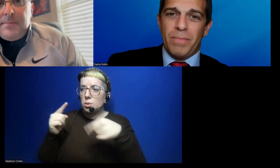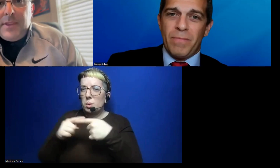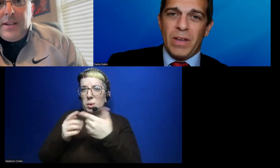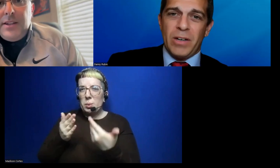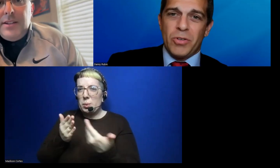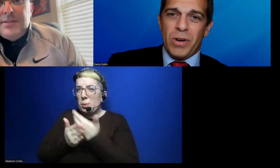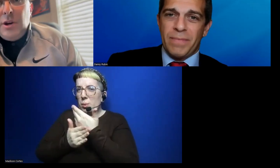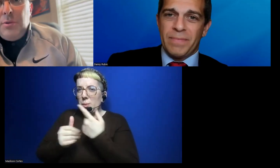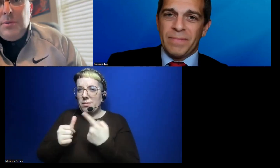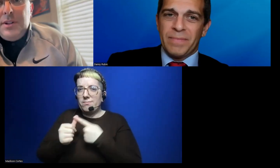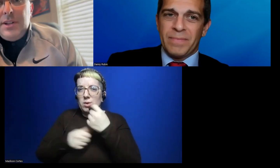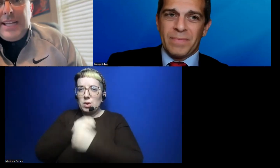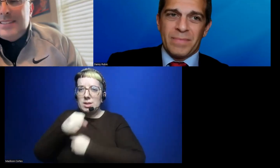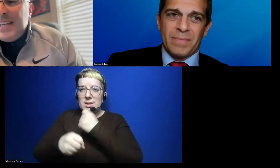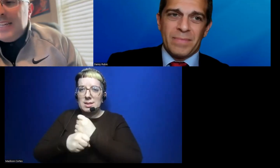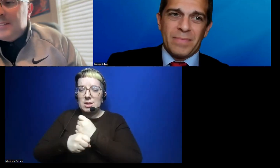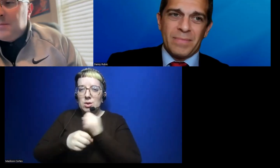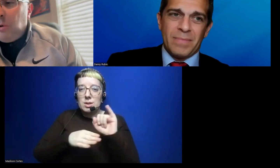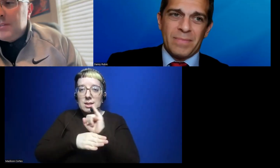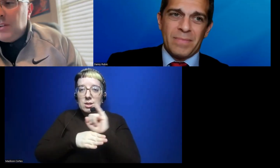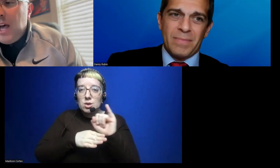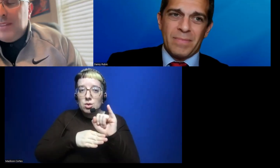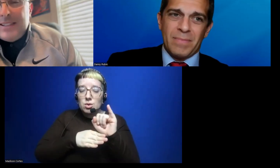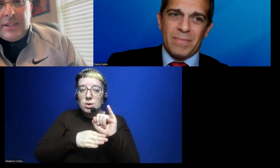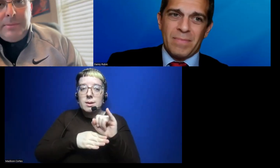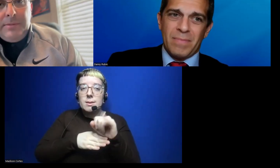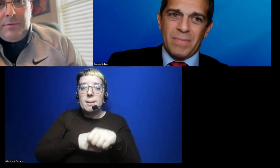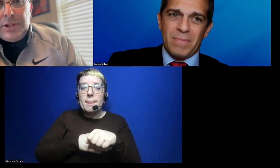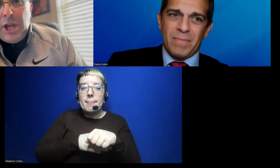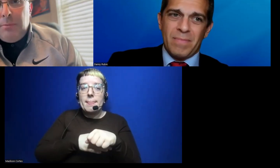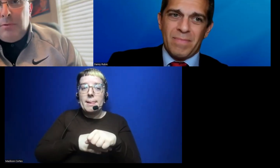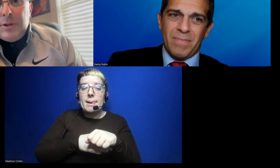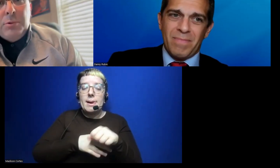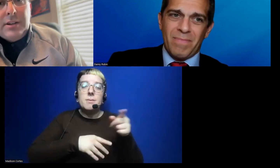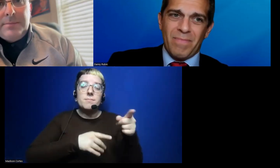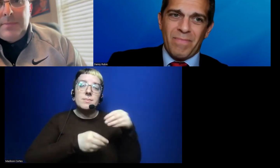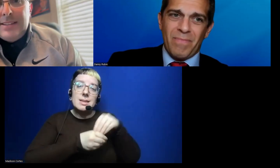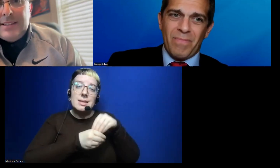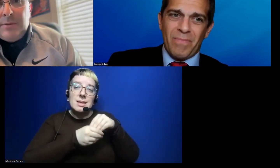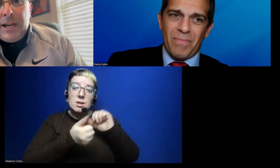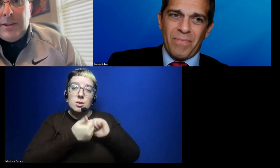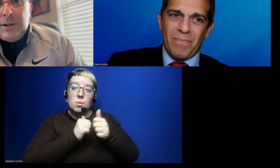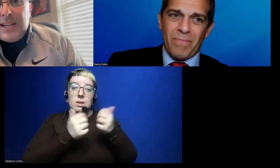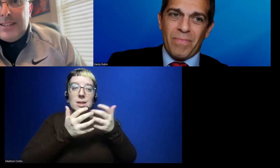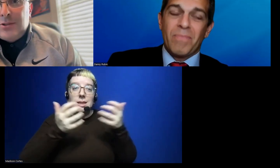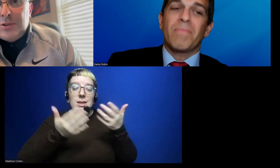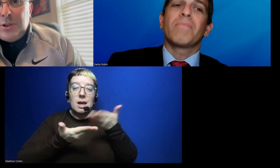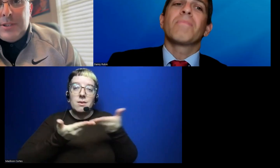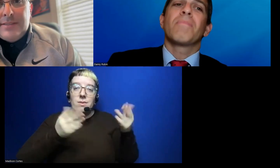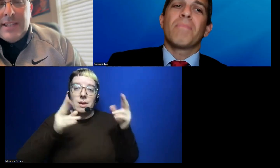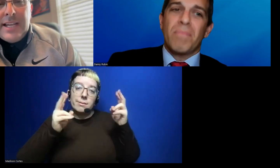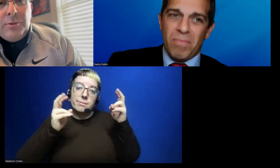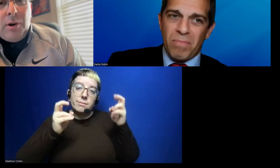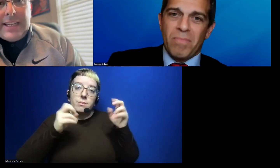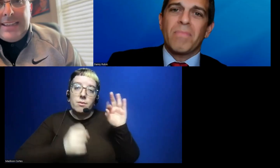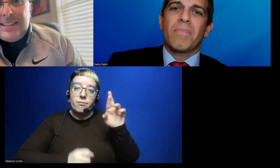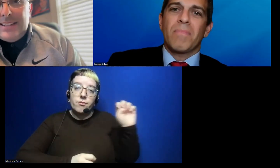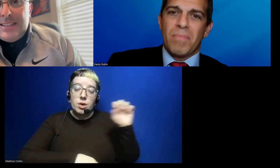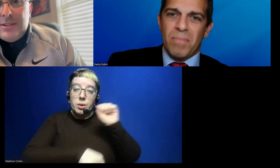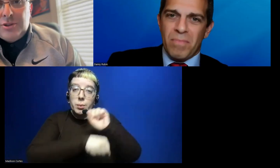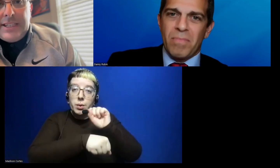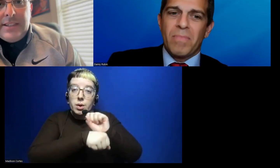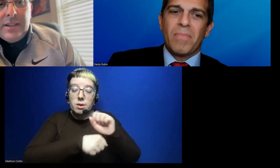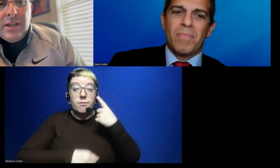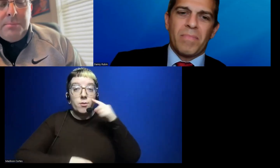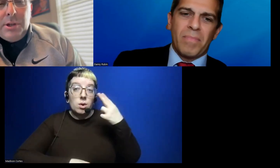year in the industry? So inside sports, a lot of things are going to be, free work and see from there. So as high school students, if you want to get into